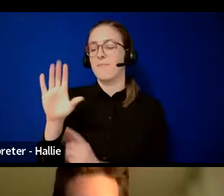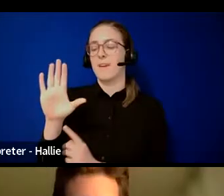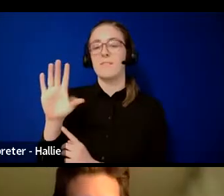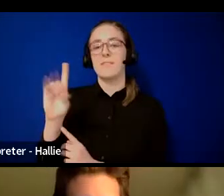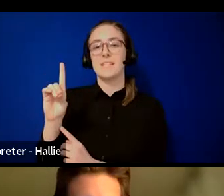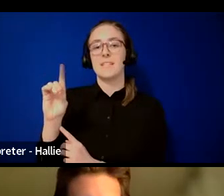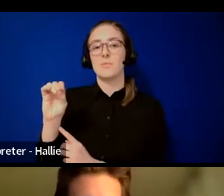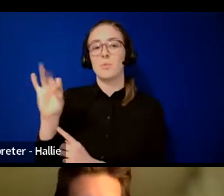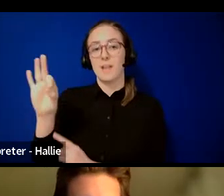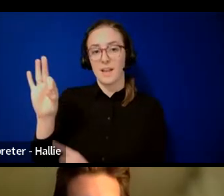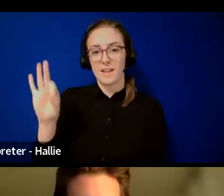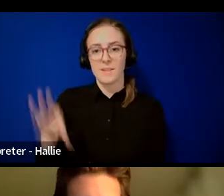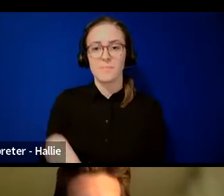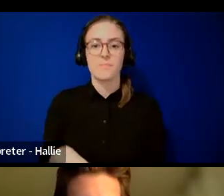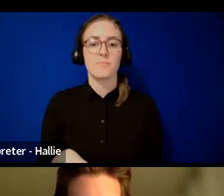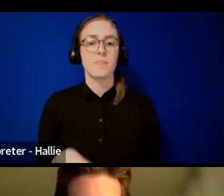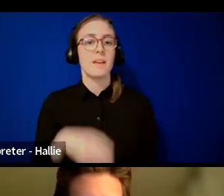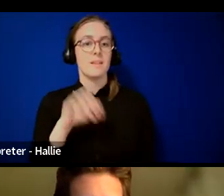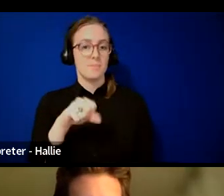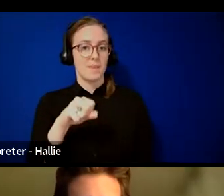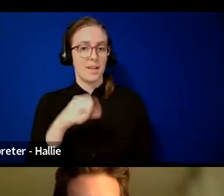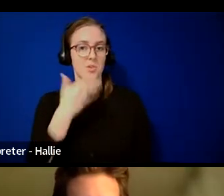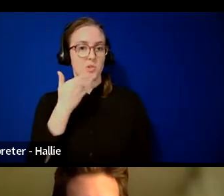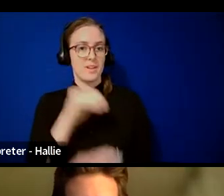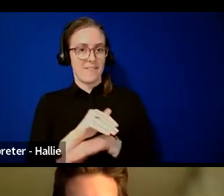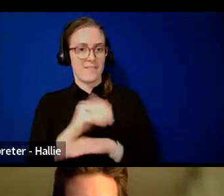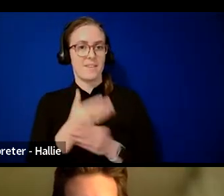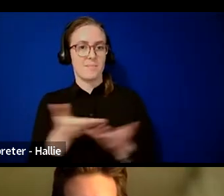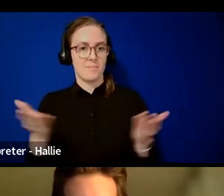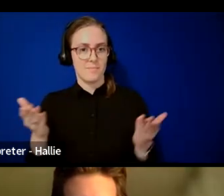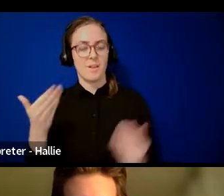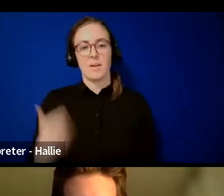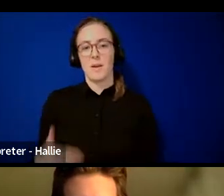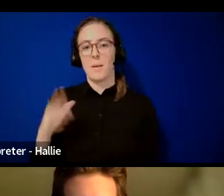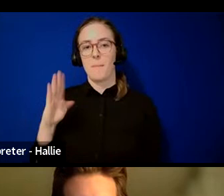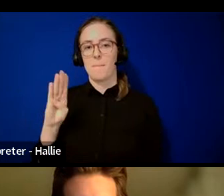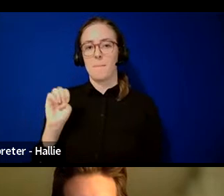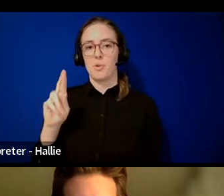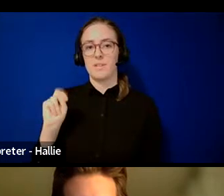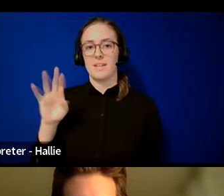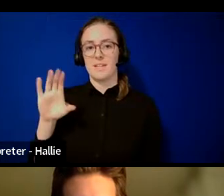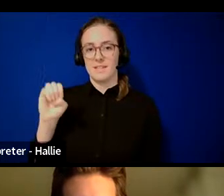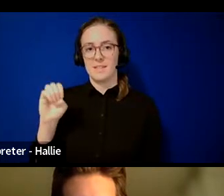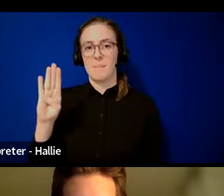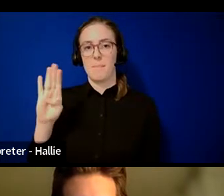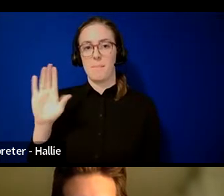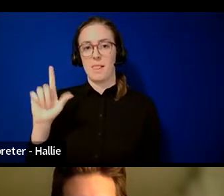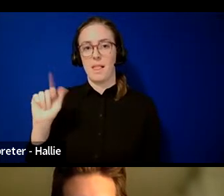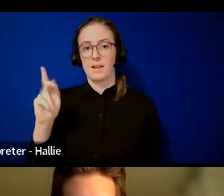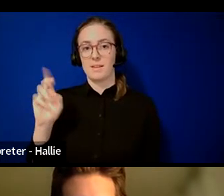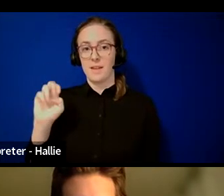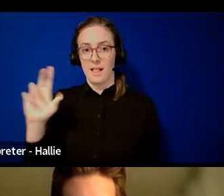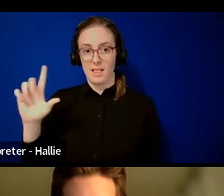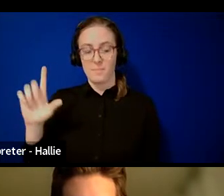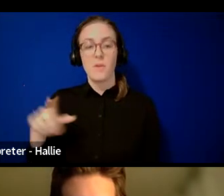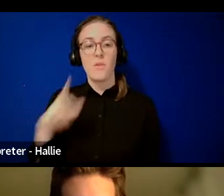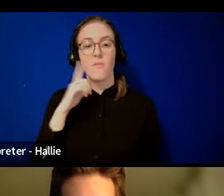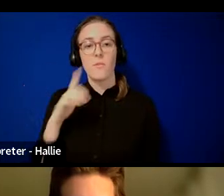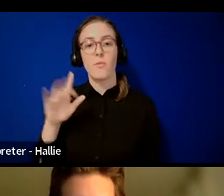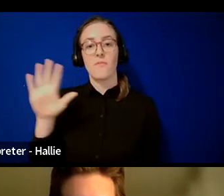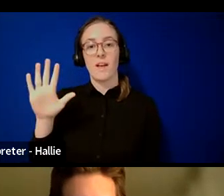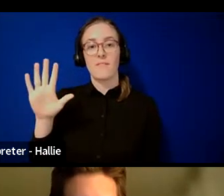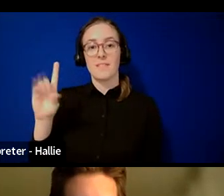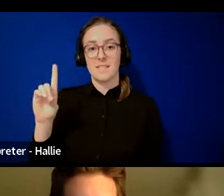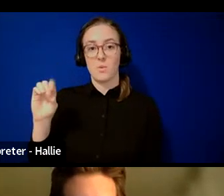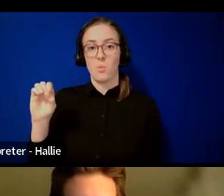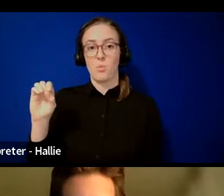Yes, good evening, everybody. My name is Bernice Blacknell. I'm the ANC Commissioner for 5D09,